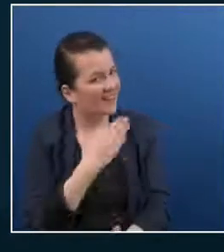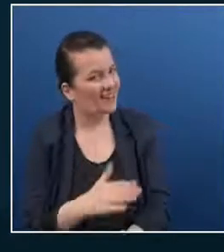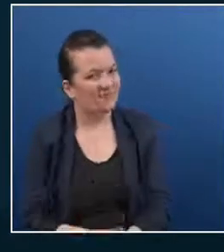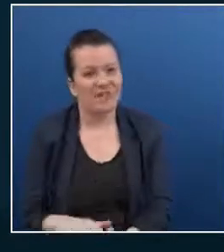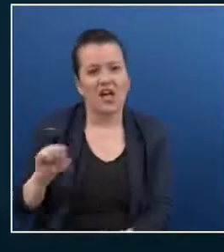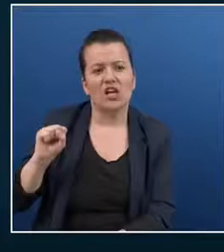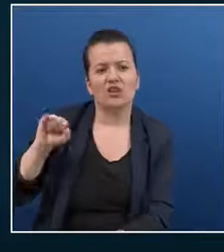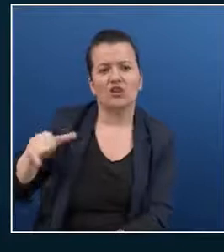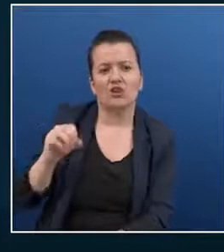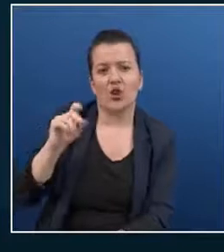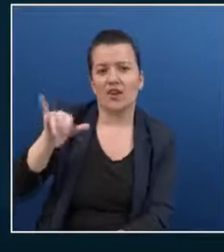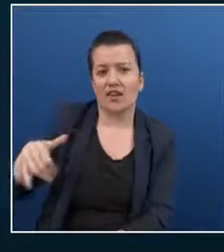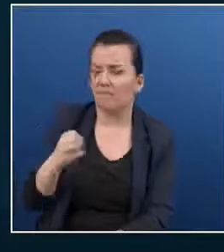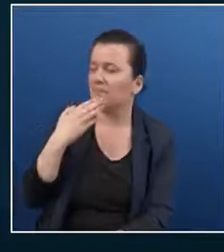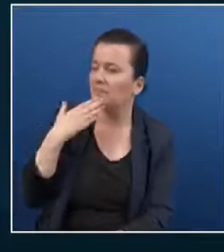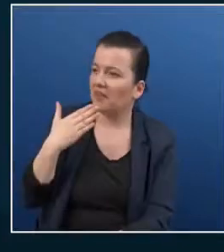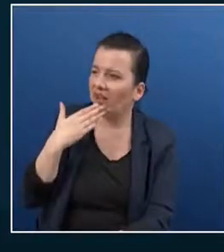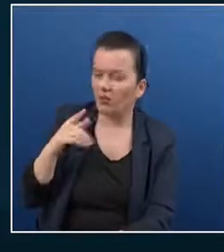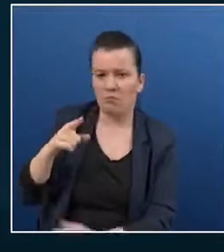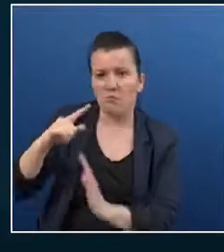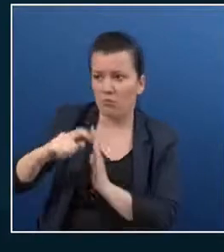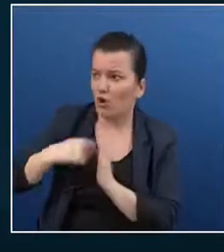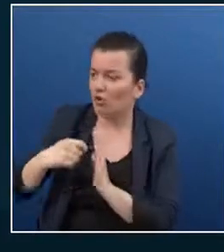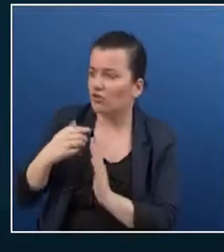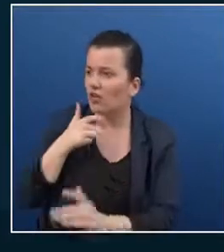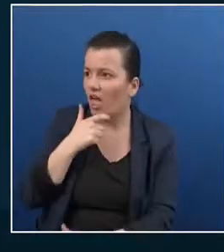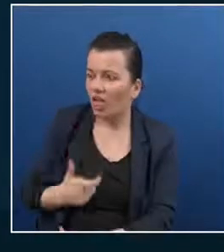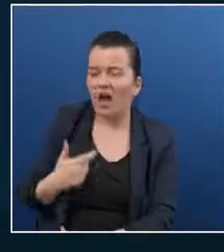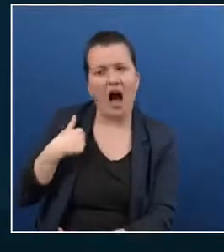incredible project, and I'm definitely going to check it out and